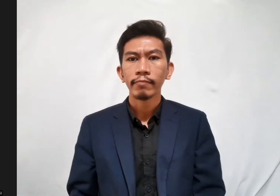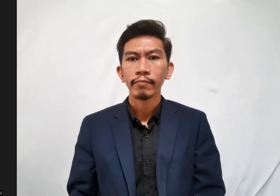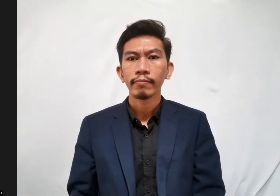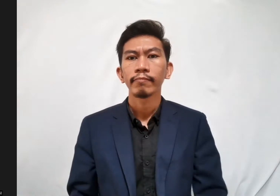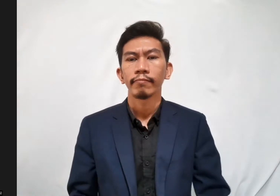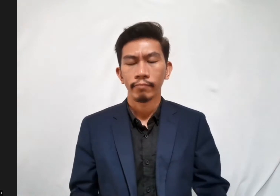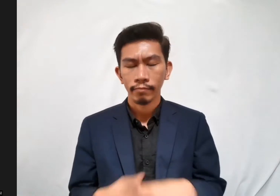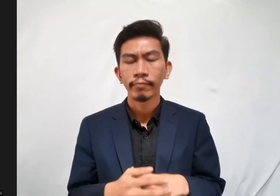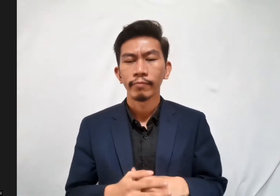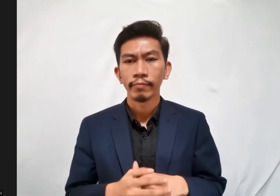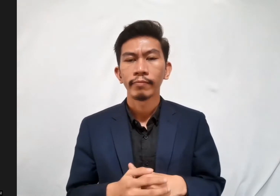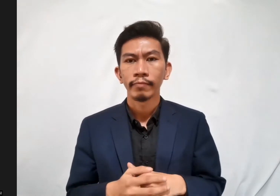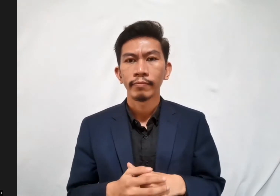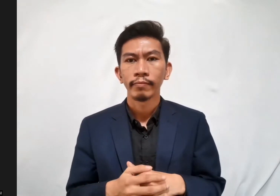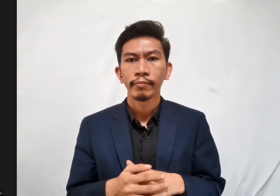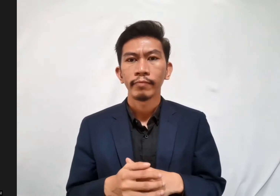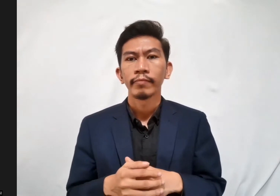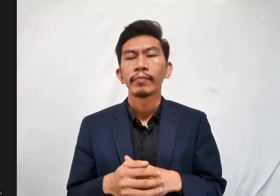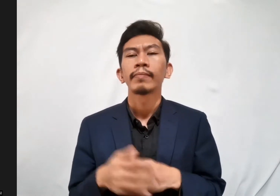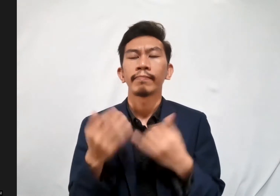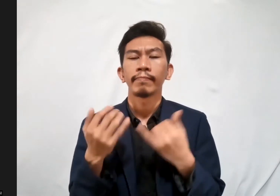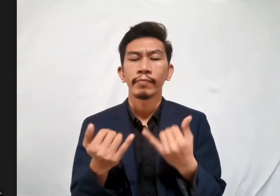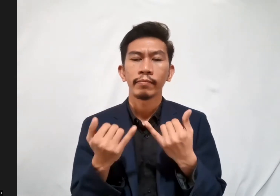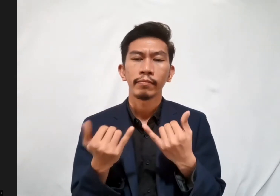Well, we still